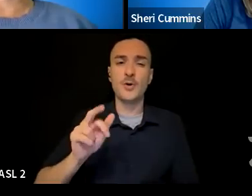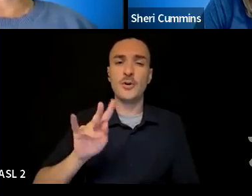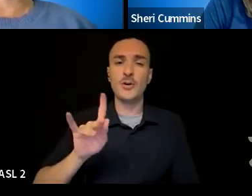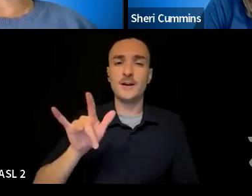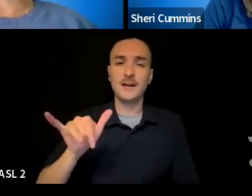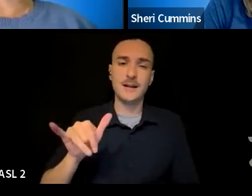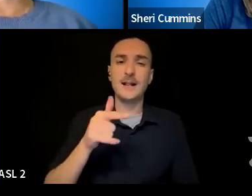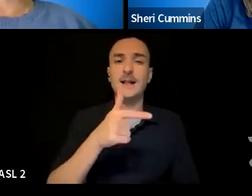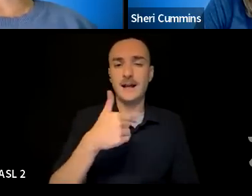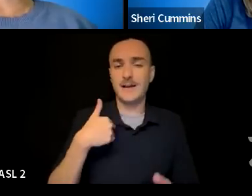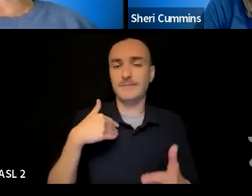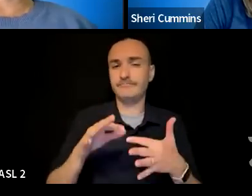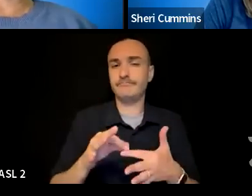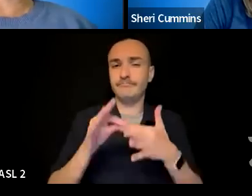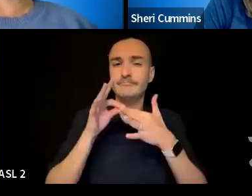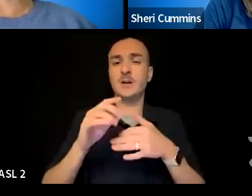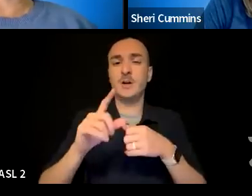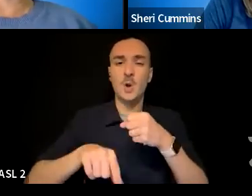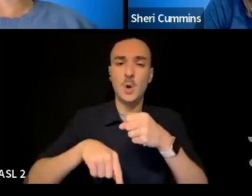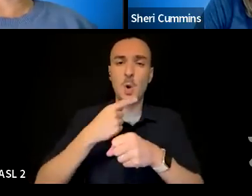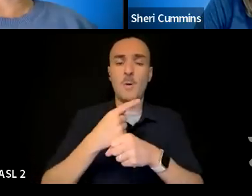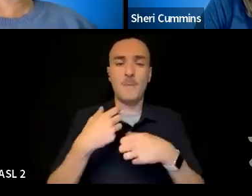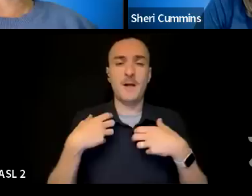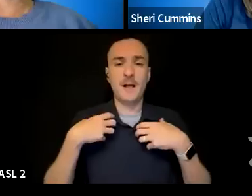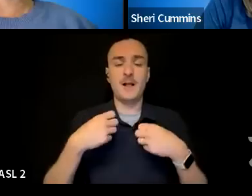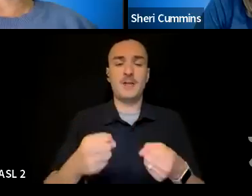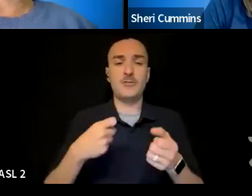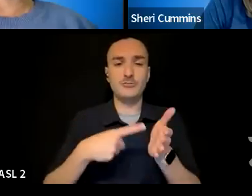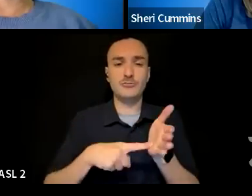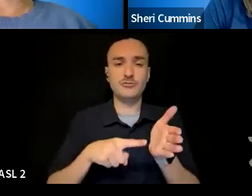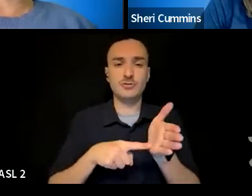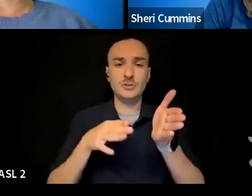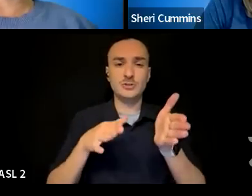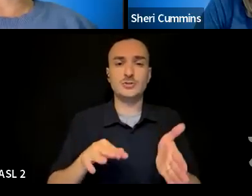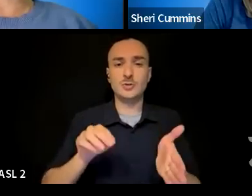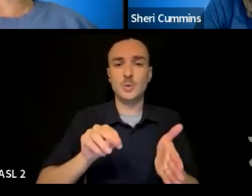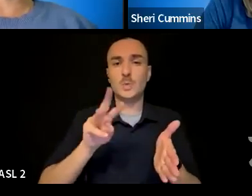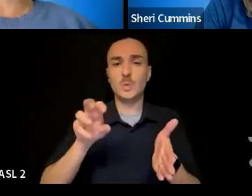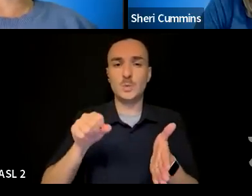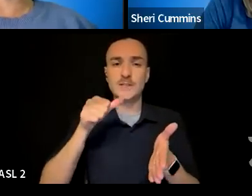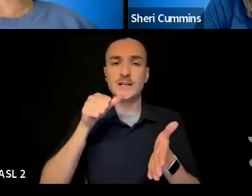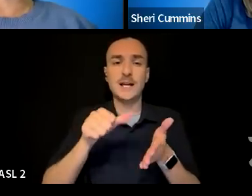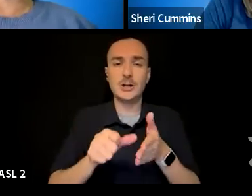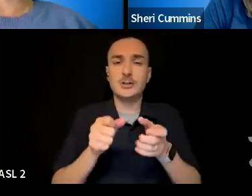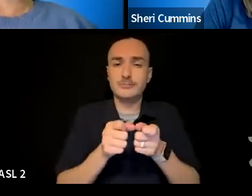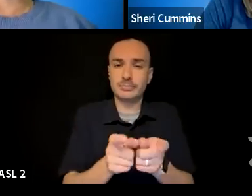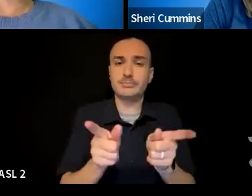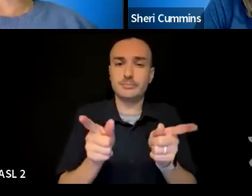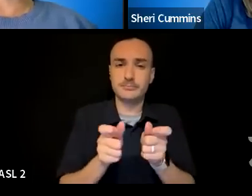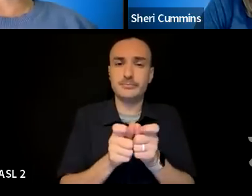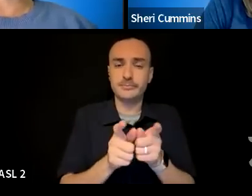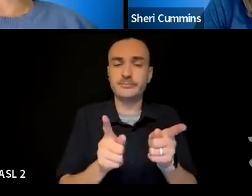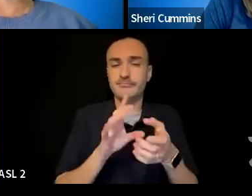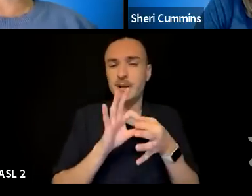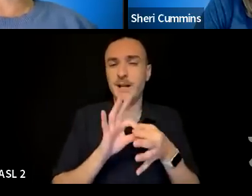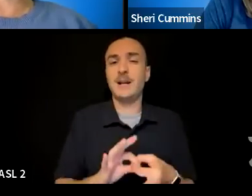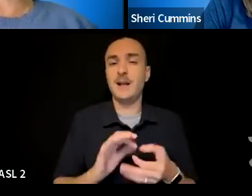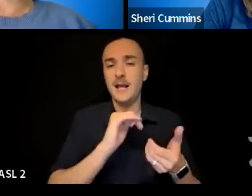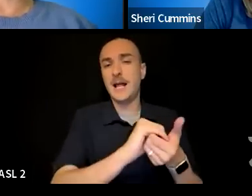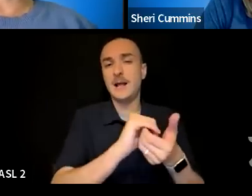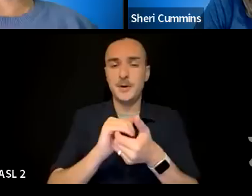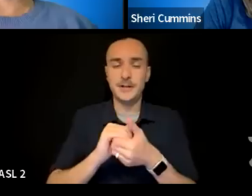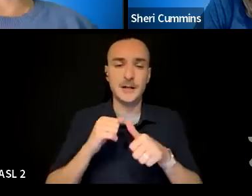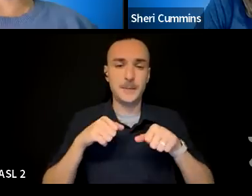for global health researchers, both in terms of collaborations and things of that nature. So, you could definitely look at